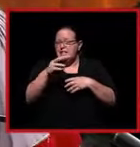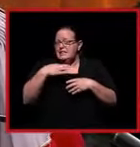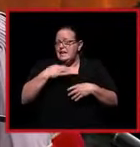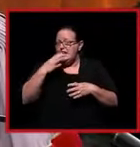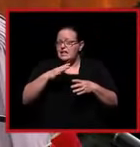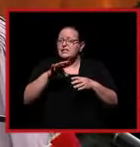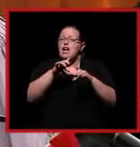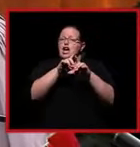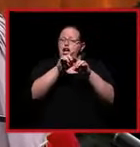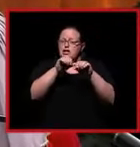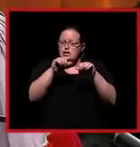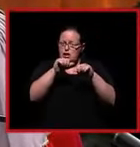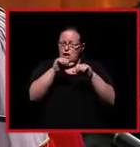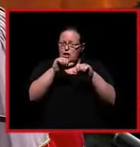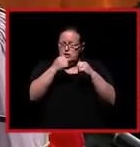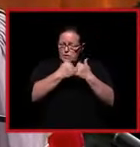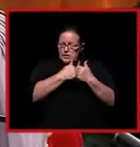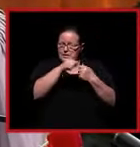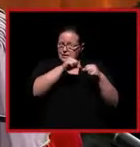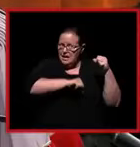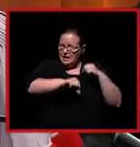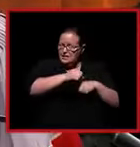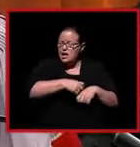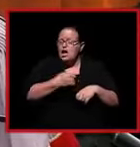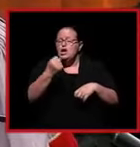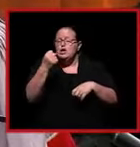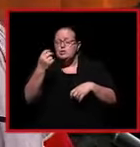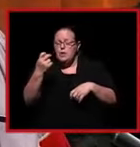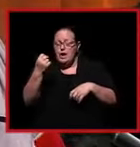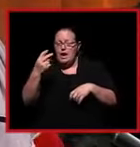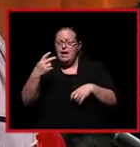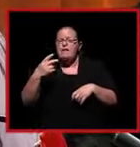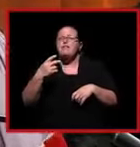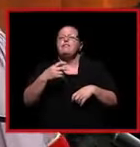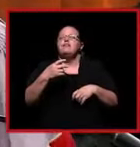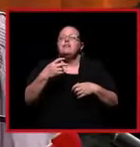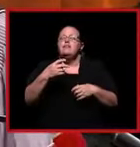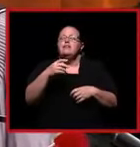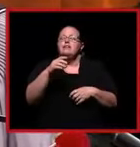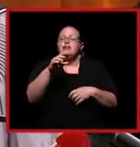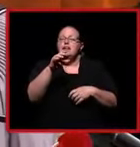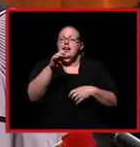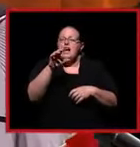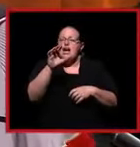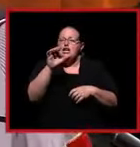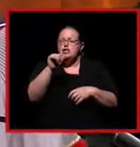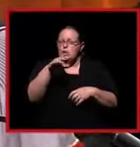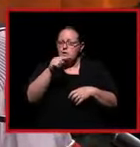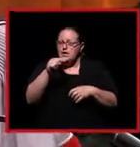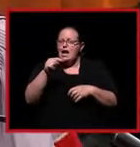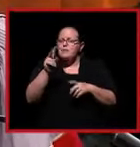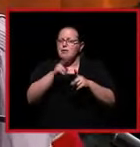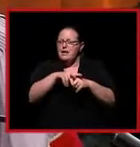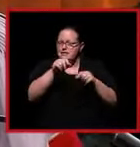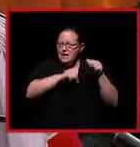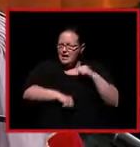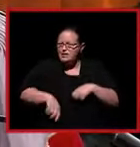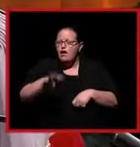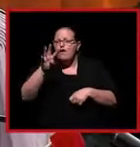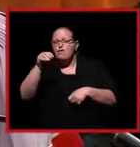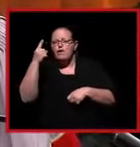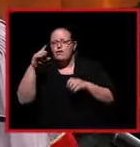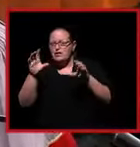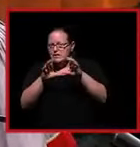the degree of Associate in Science, 12 candidates for the degree of Associates in Applied Science, 40 candidates for